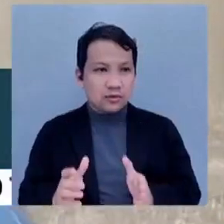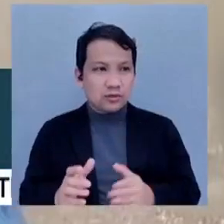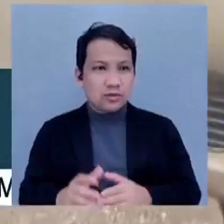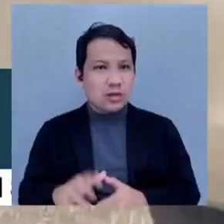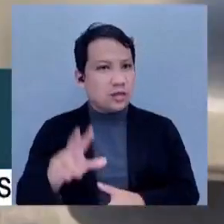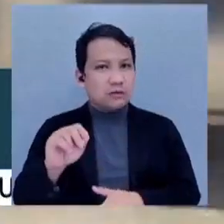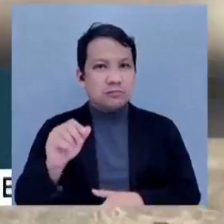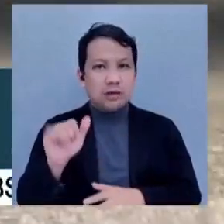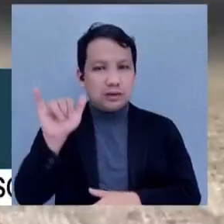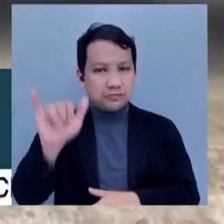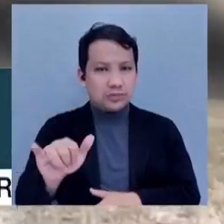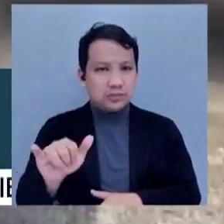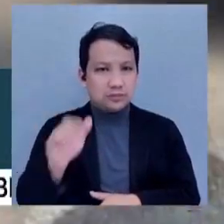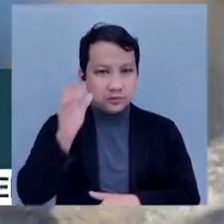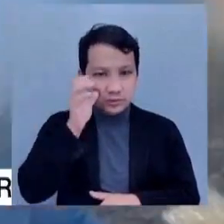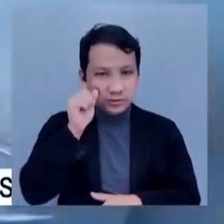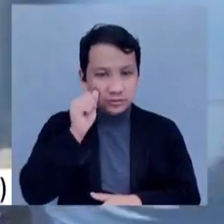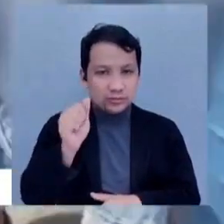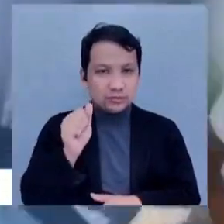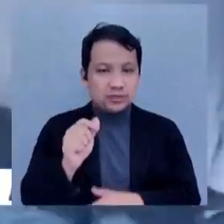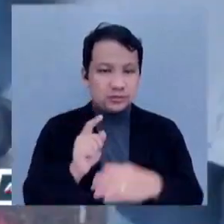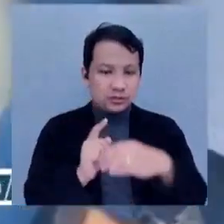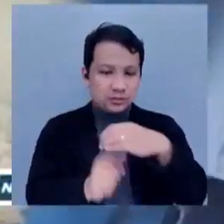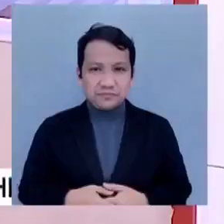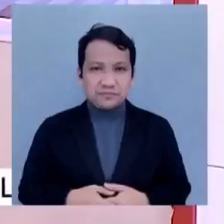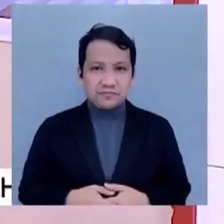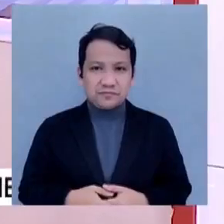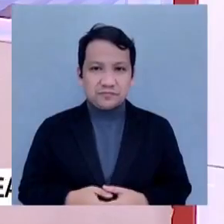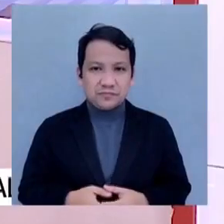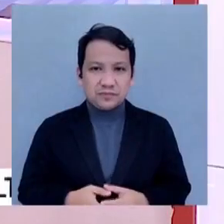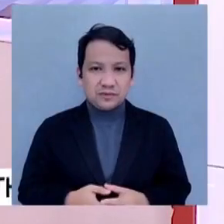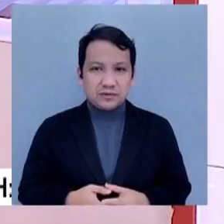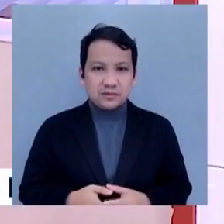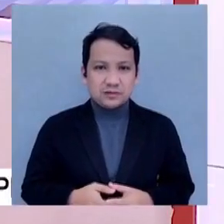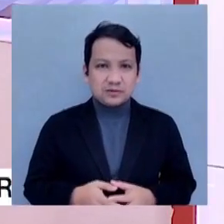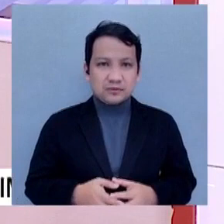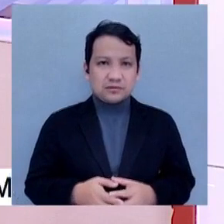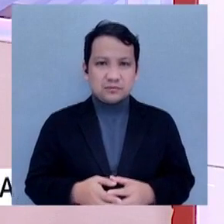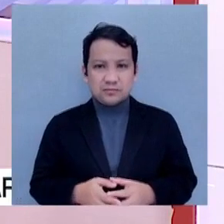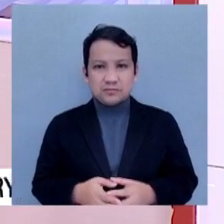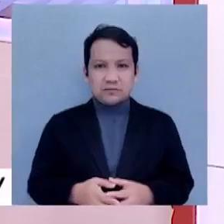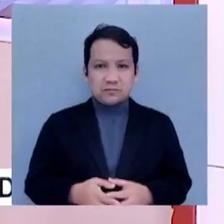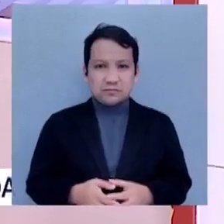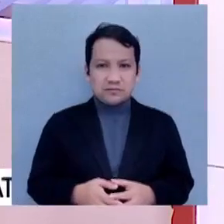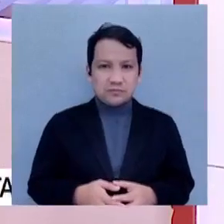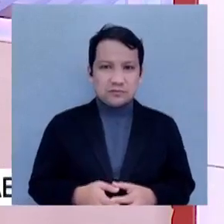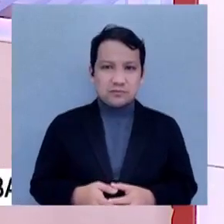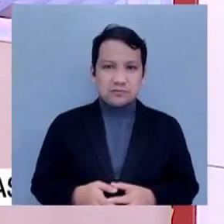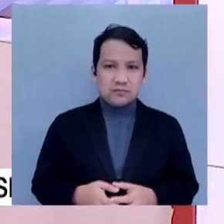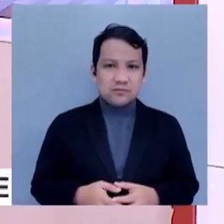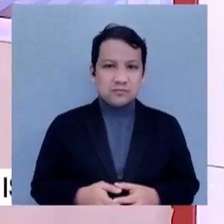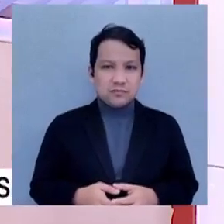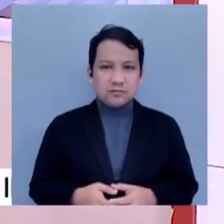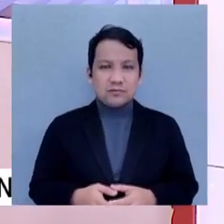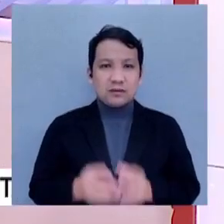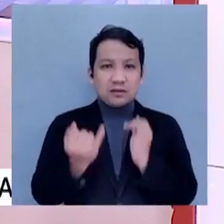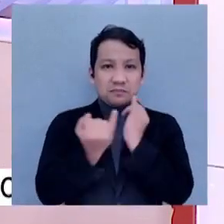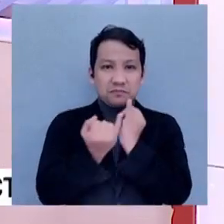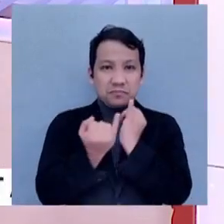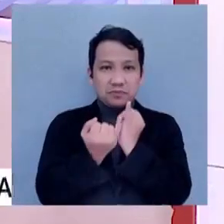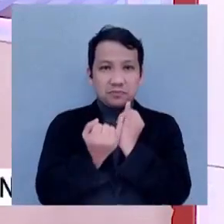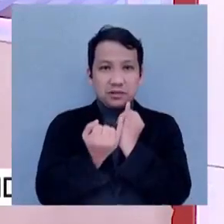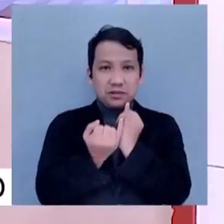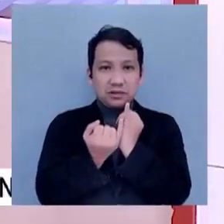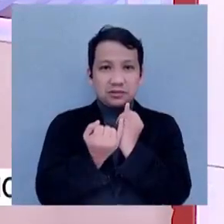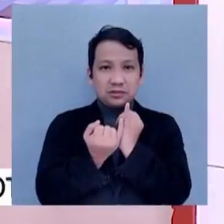Sherrianne Torres, ABS-CBN News. The Philippine State Health Insurer admits personal data